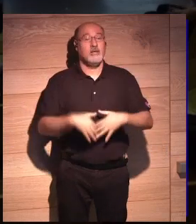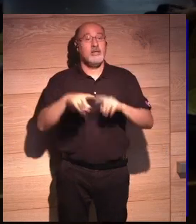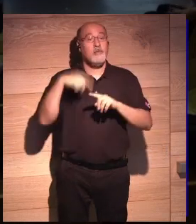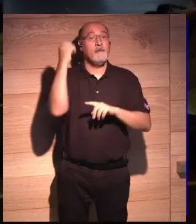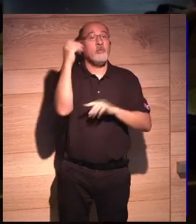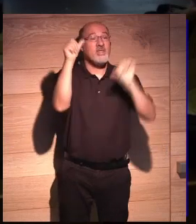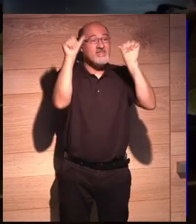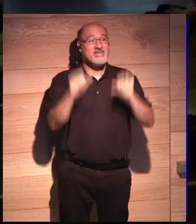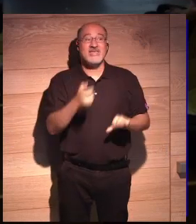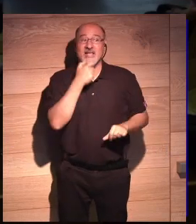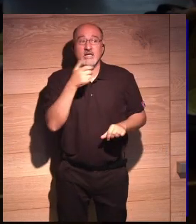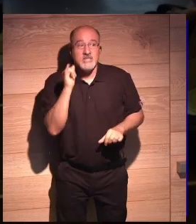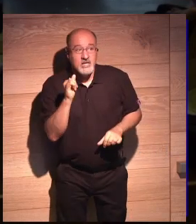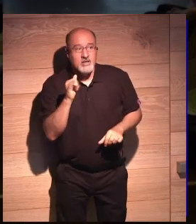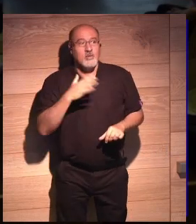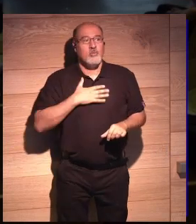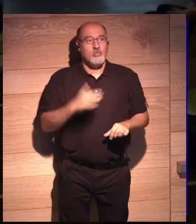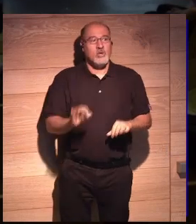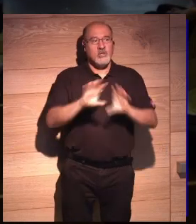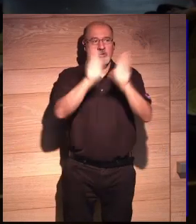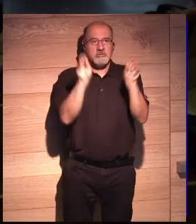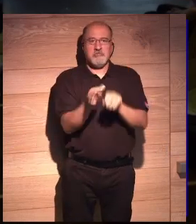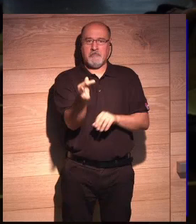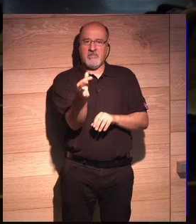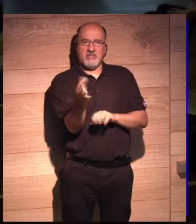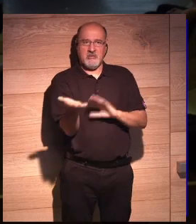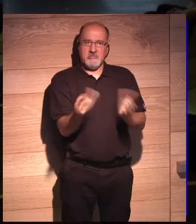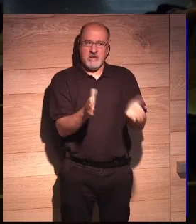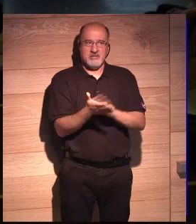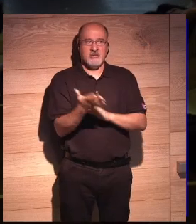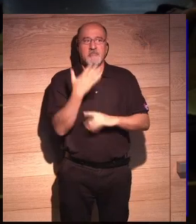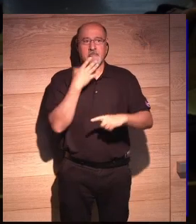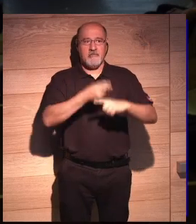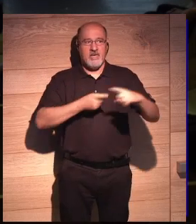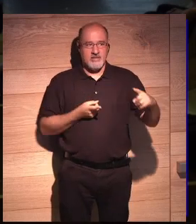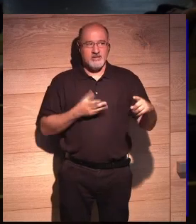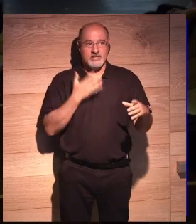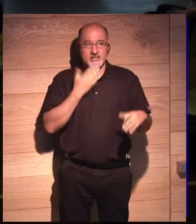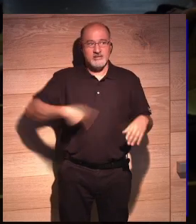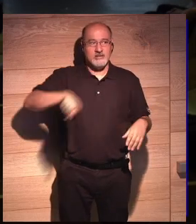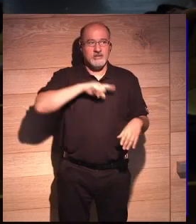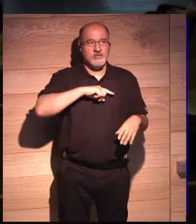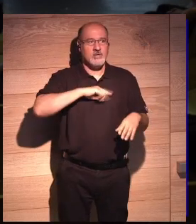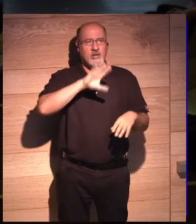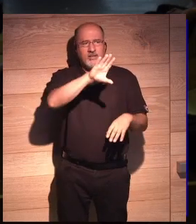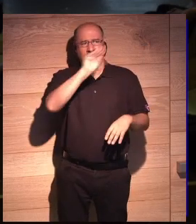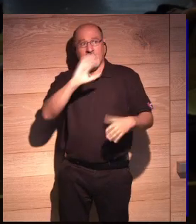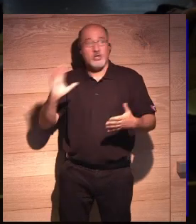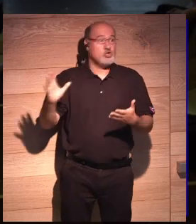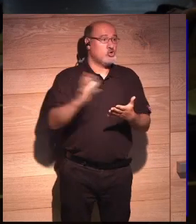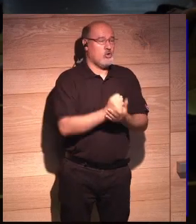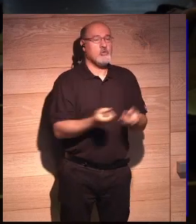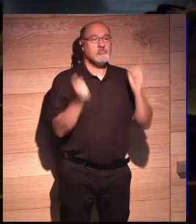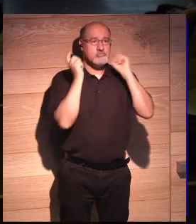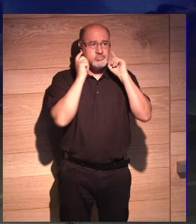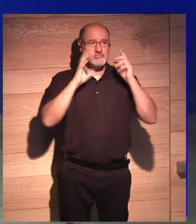simultaneous interpreting. The next presentation will be in English. So if there's going to be half an hour for this presentation, perhaps it's too long or you want to